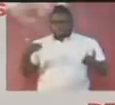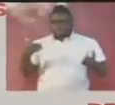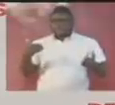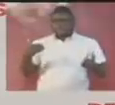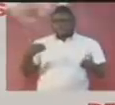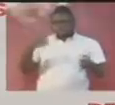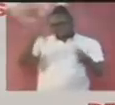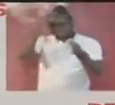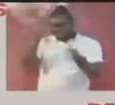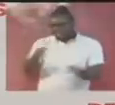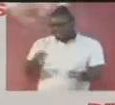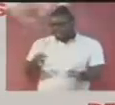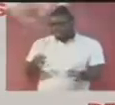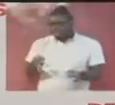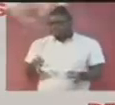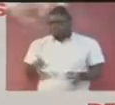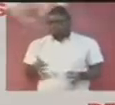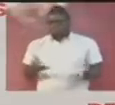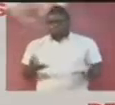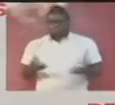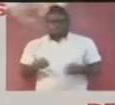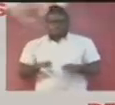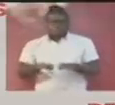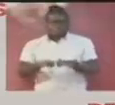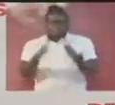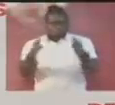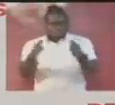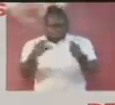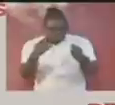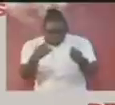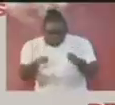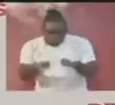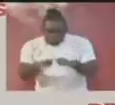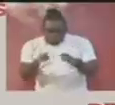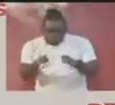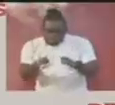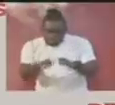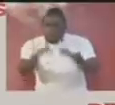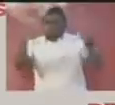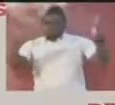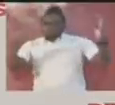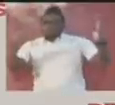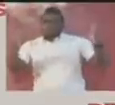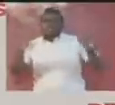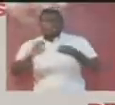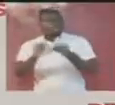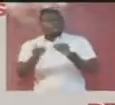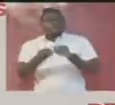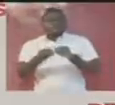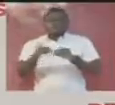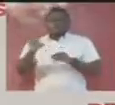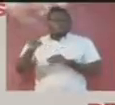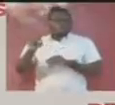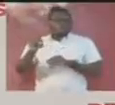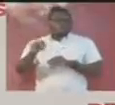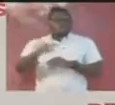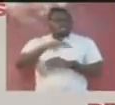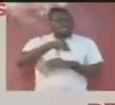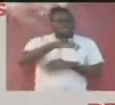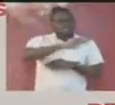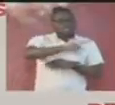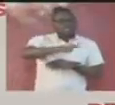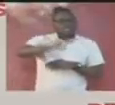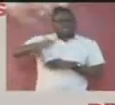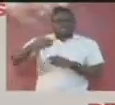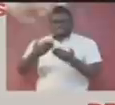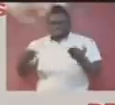or measures to roll back. So there's no one magic number. It's a whole suite of information